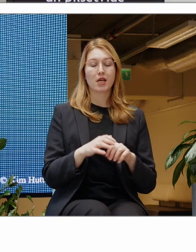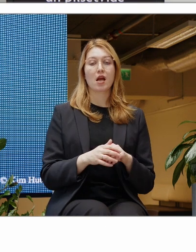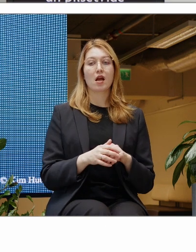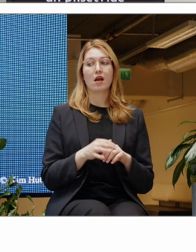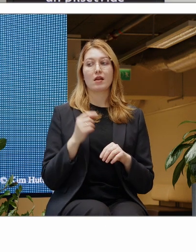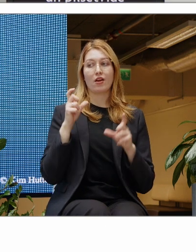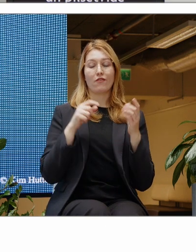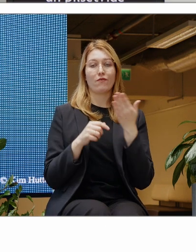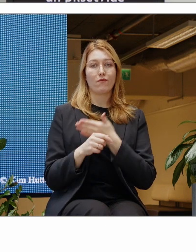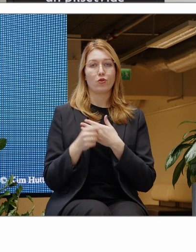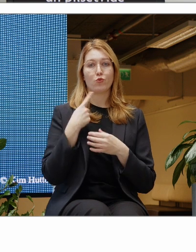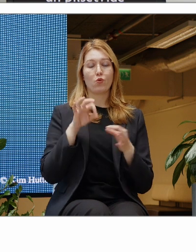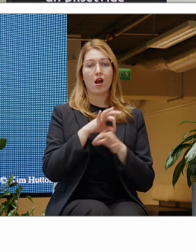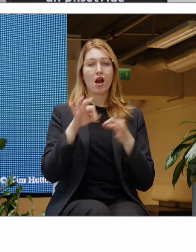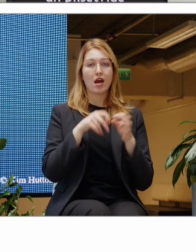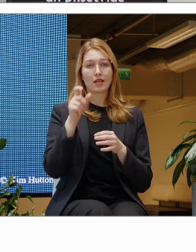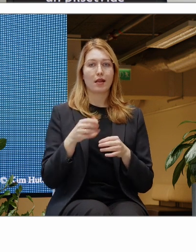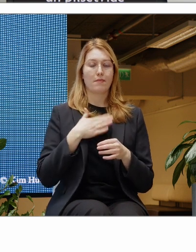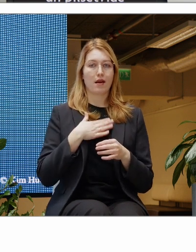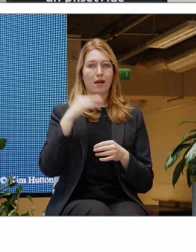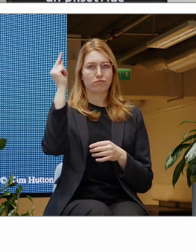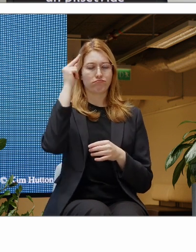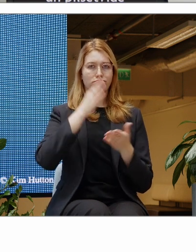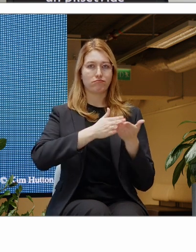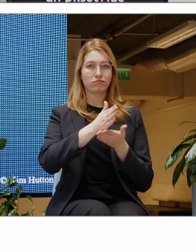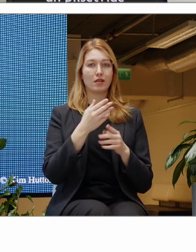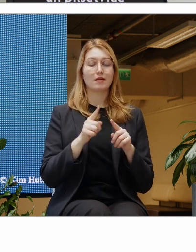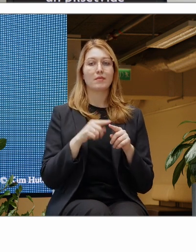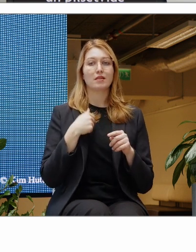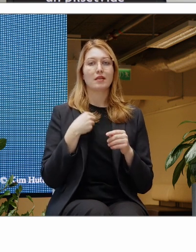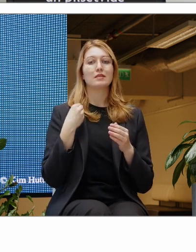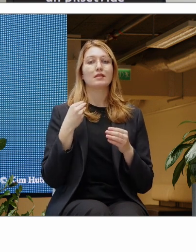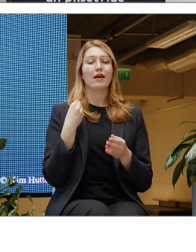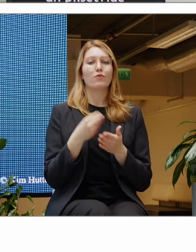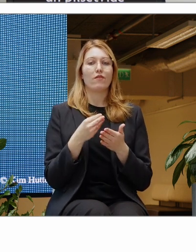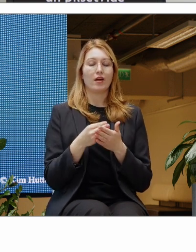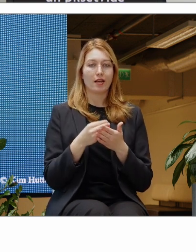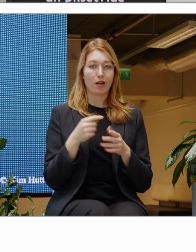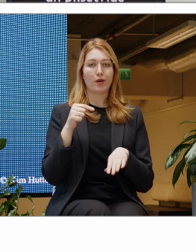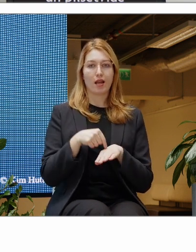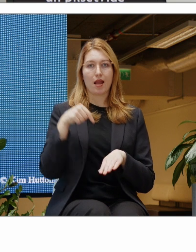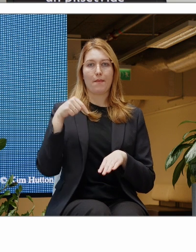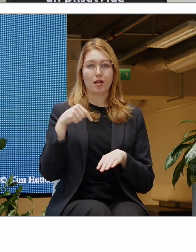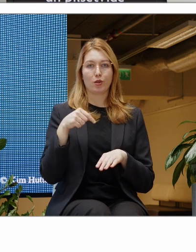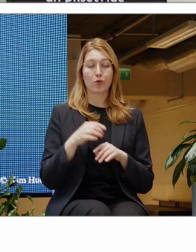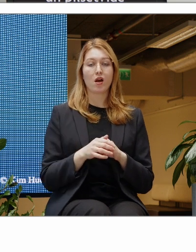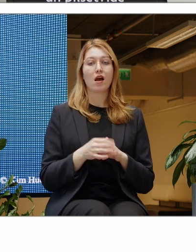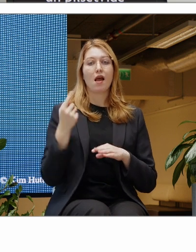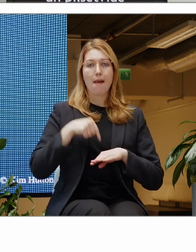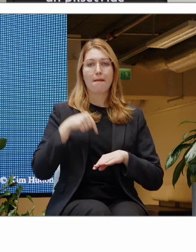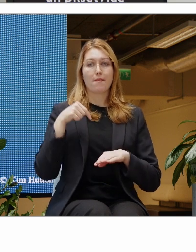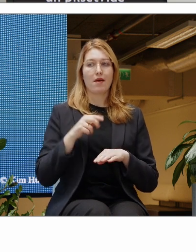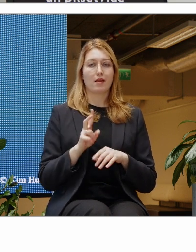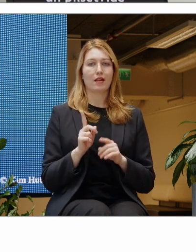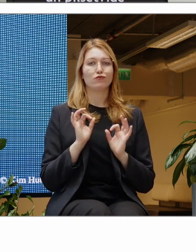this is a picture of one of the architects in my study. So I measured empathy. I thought, well, we talk about empathy, but what actually